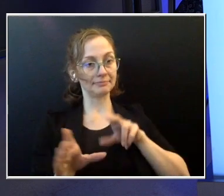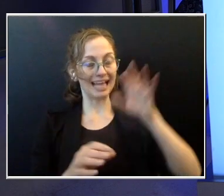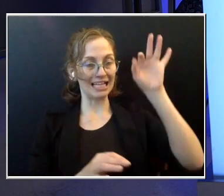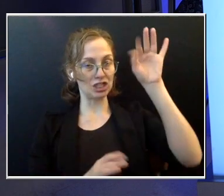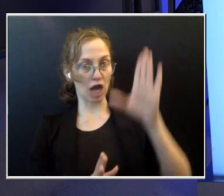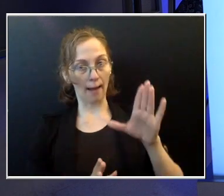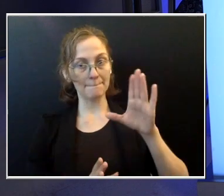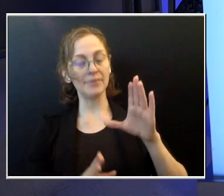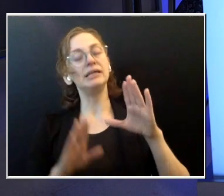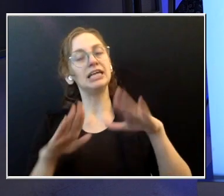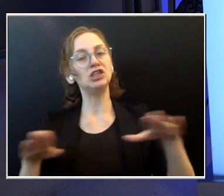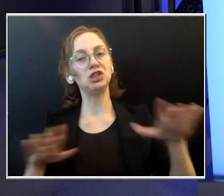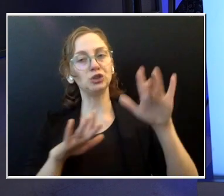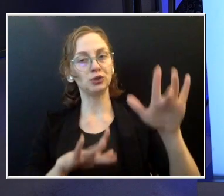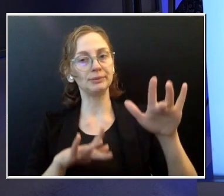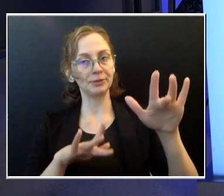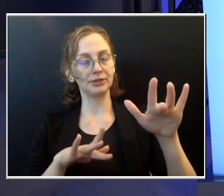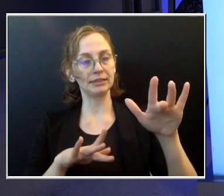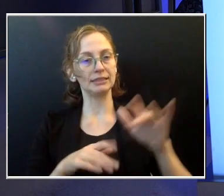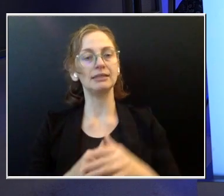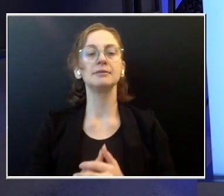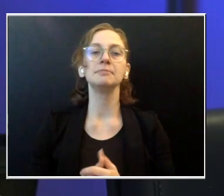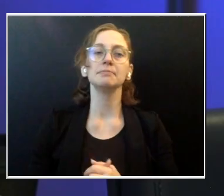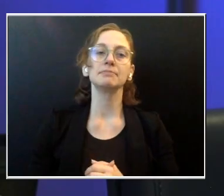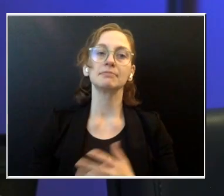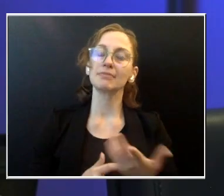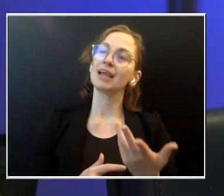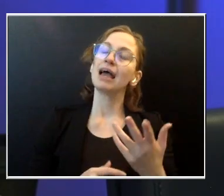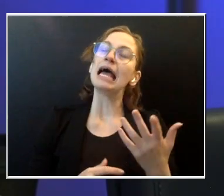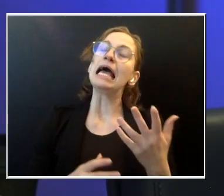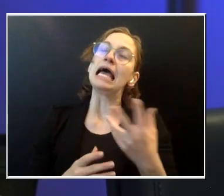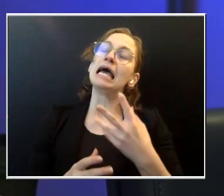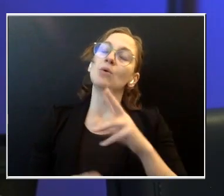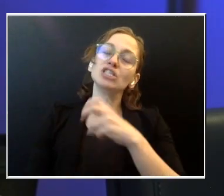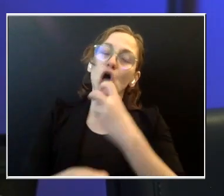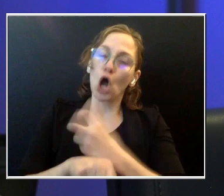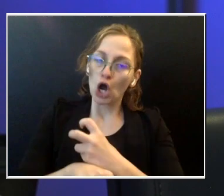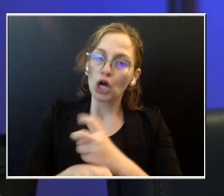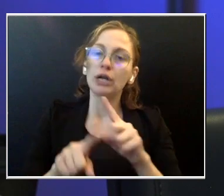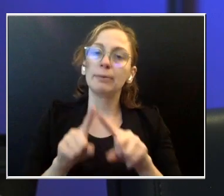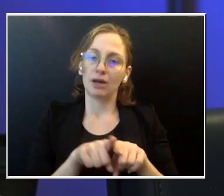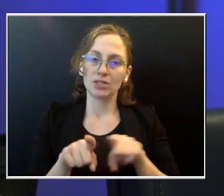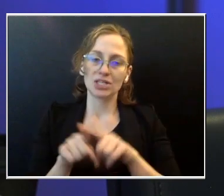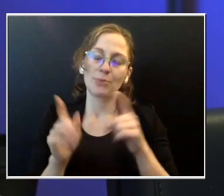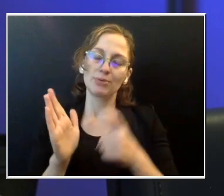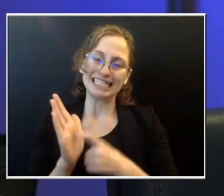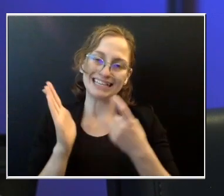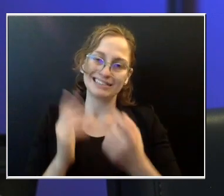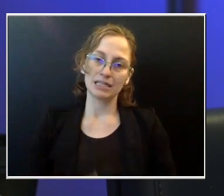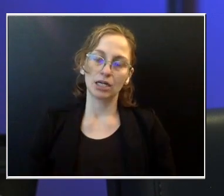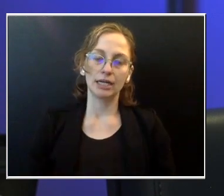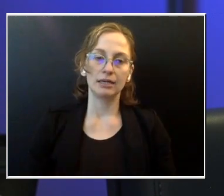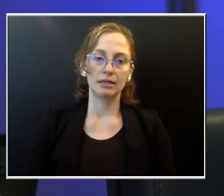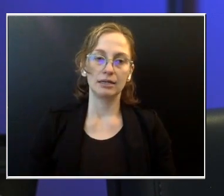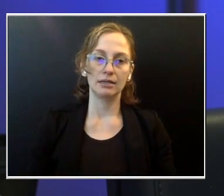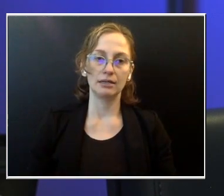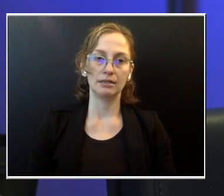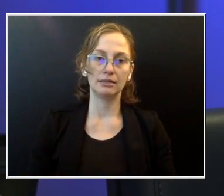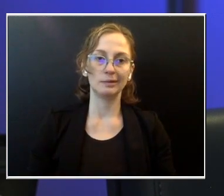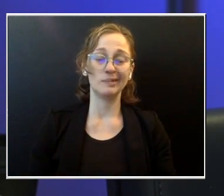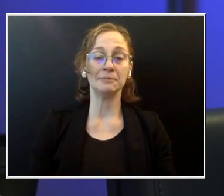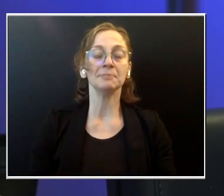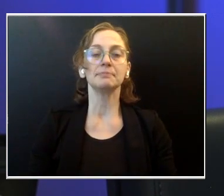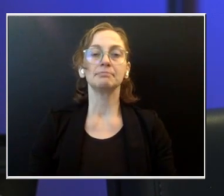necessary? It was both. I retired soon as I had the diagnosis. I